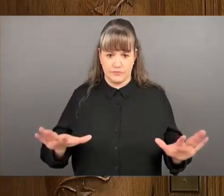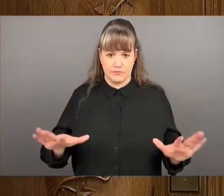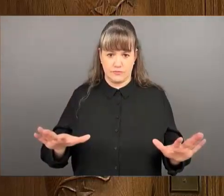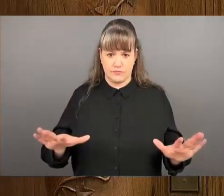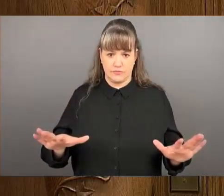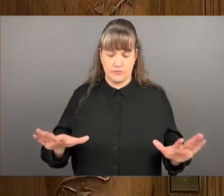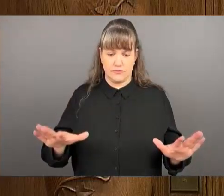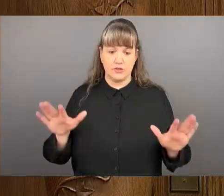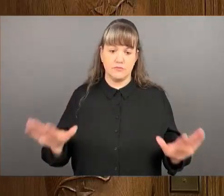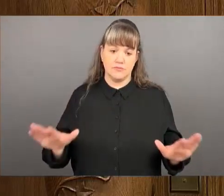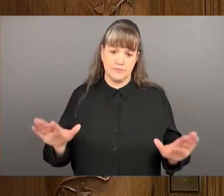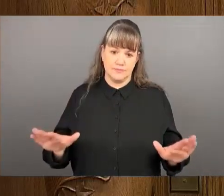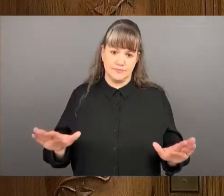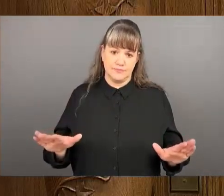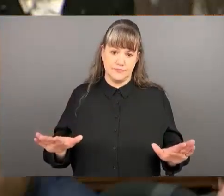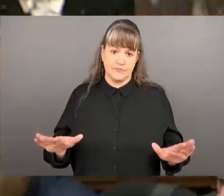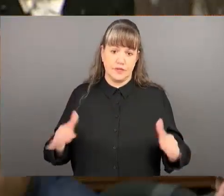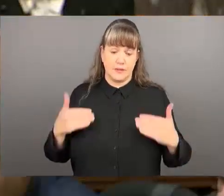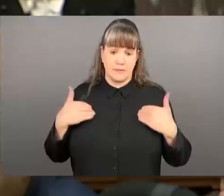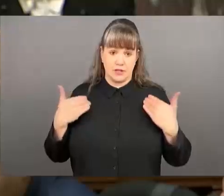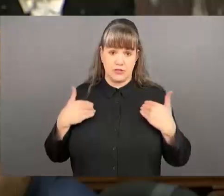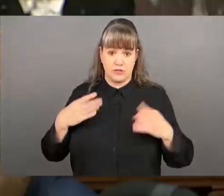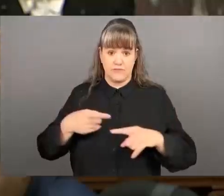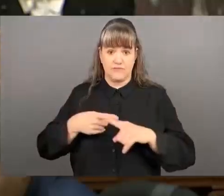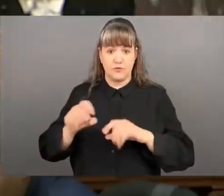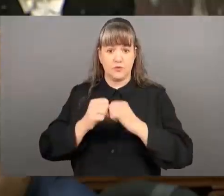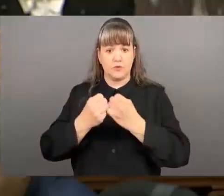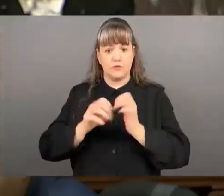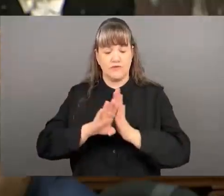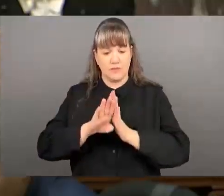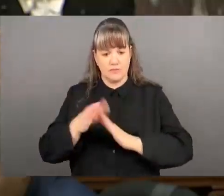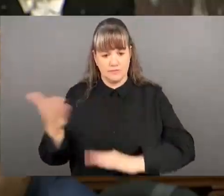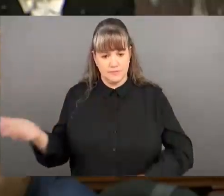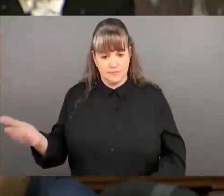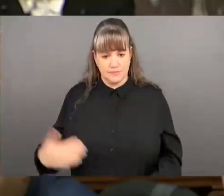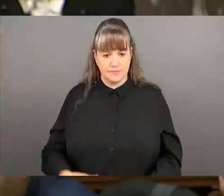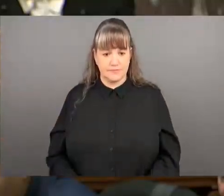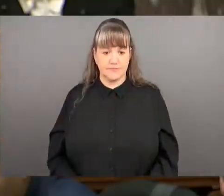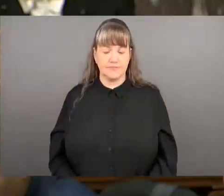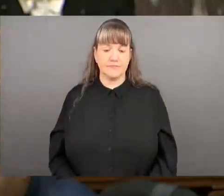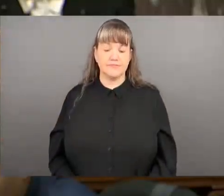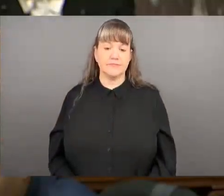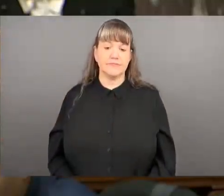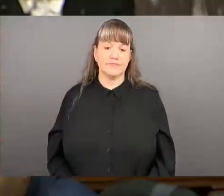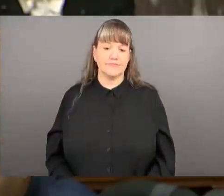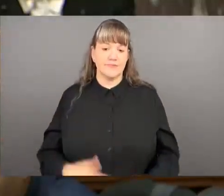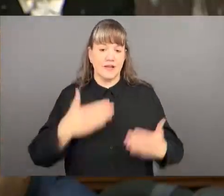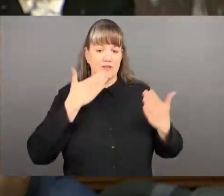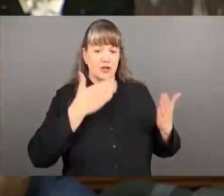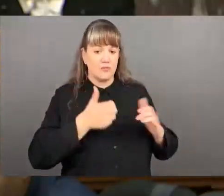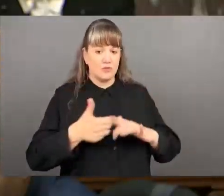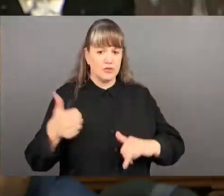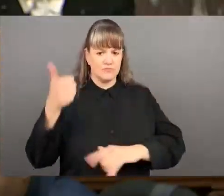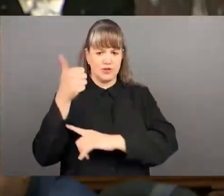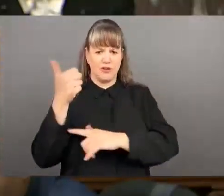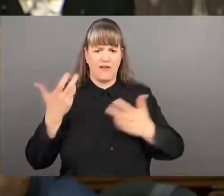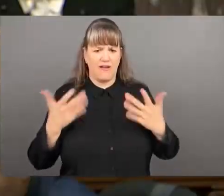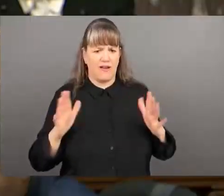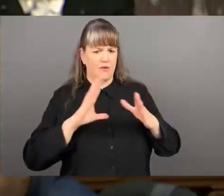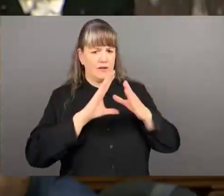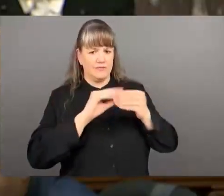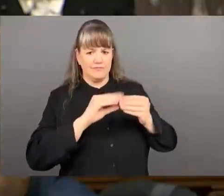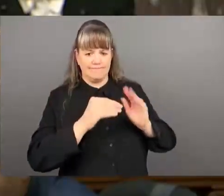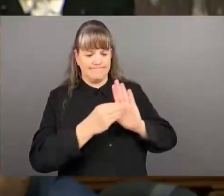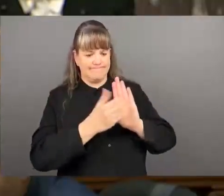Minister for Social Development. Thank you, Mr. Speaker. The Premier has been very clear on the record, has stood up in front of the media a lot on